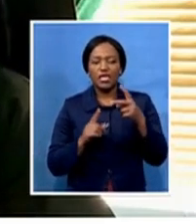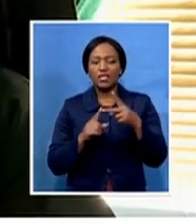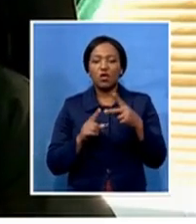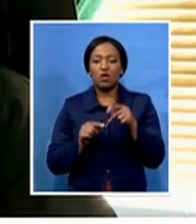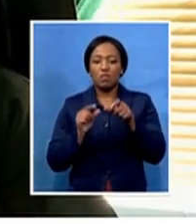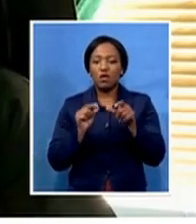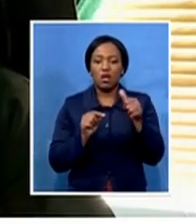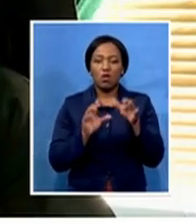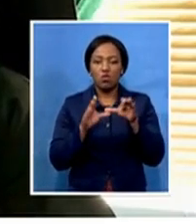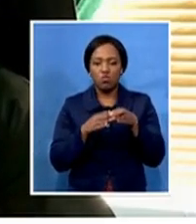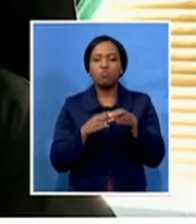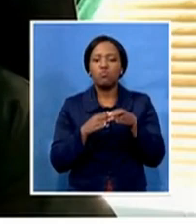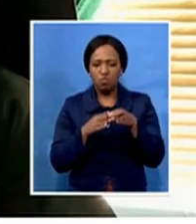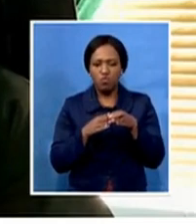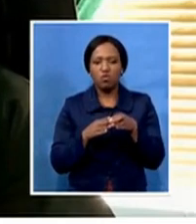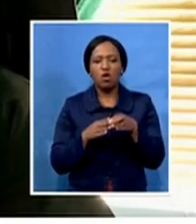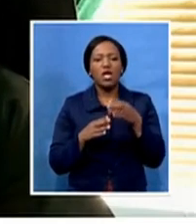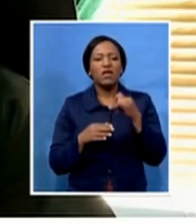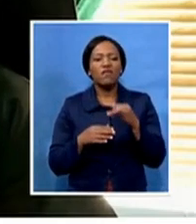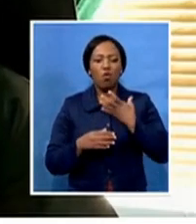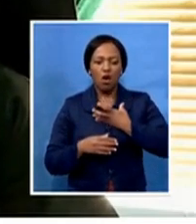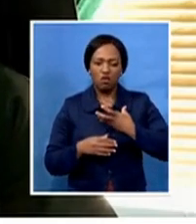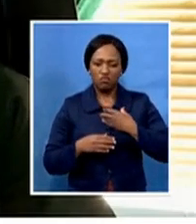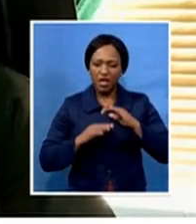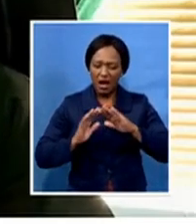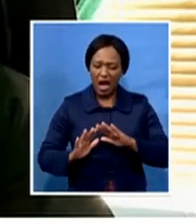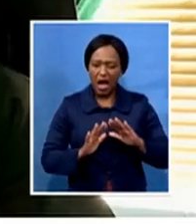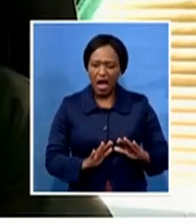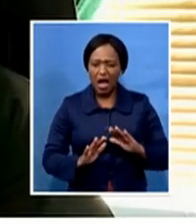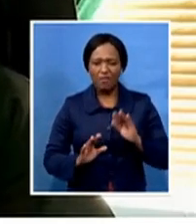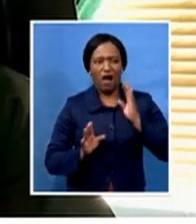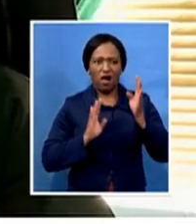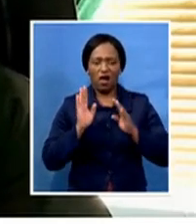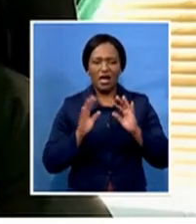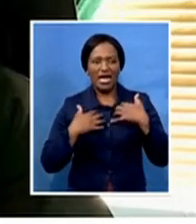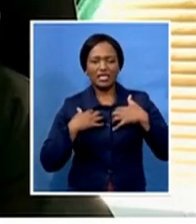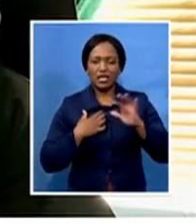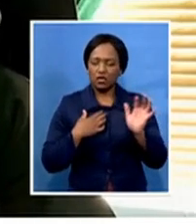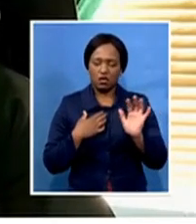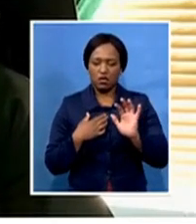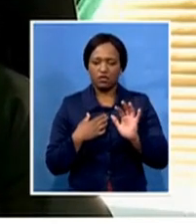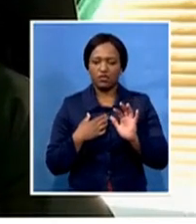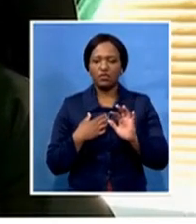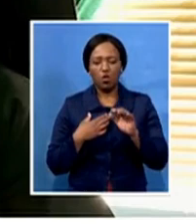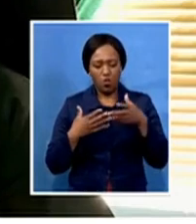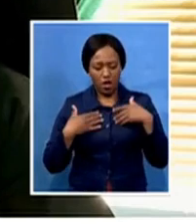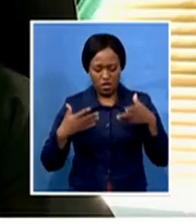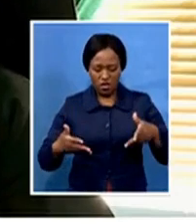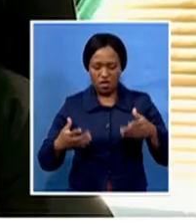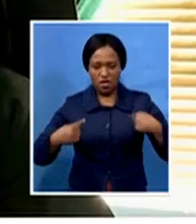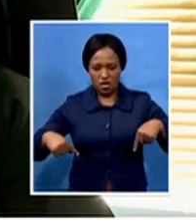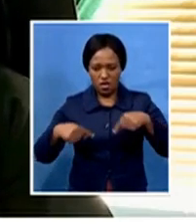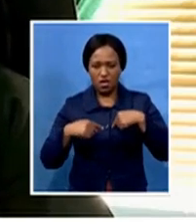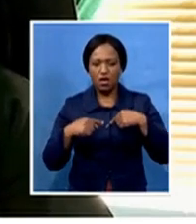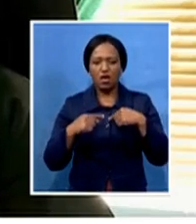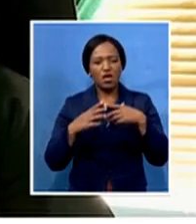stay calm, keep your pulse rate down, don't get excited. We are right here. If you need anything, we will be right here to help you.